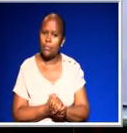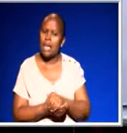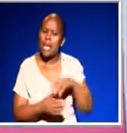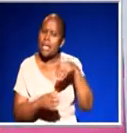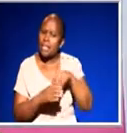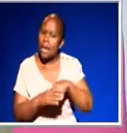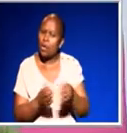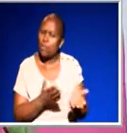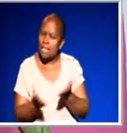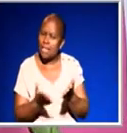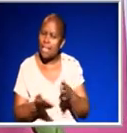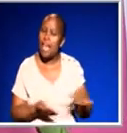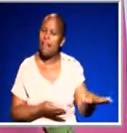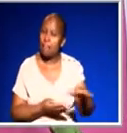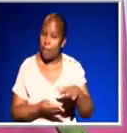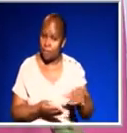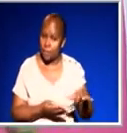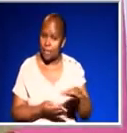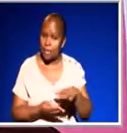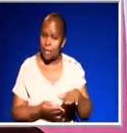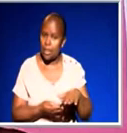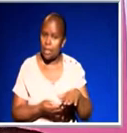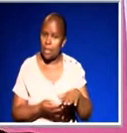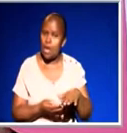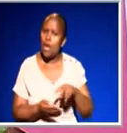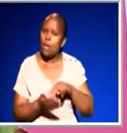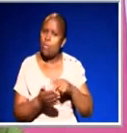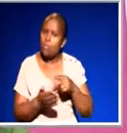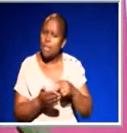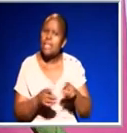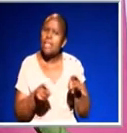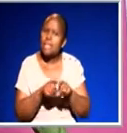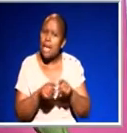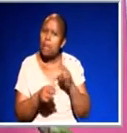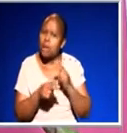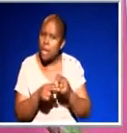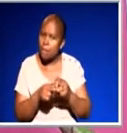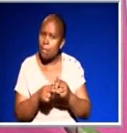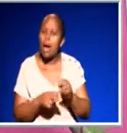Internal business environment is also called the